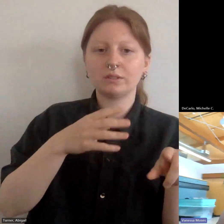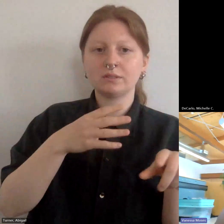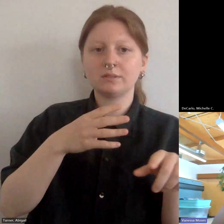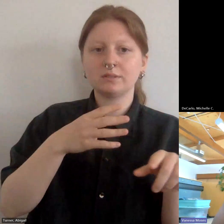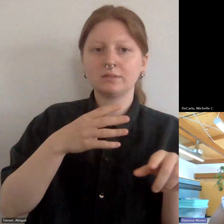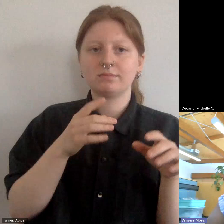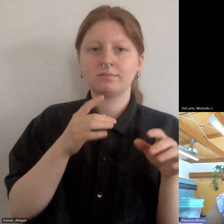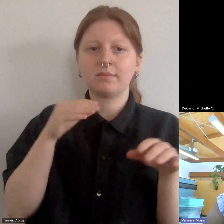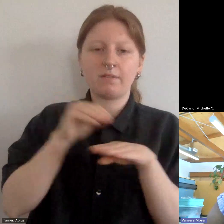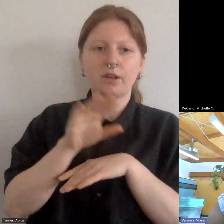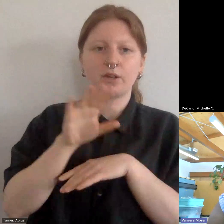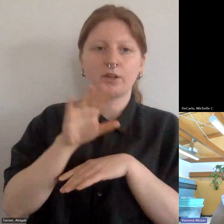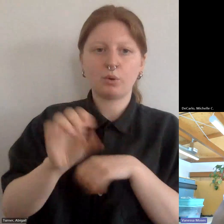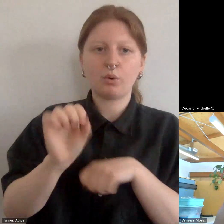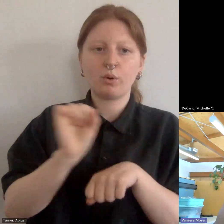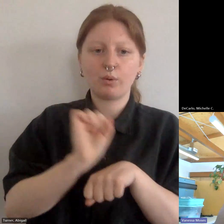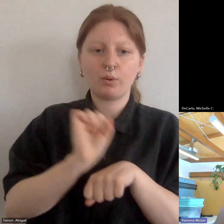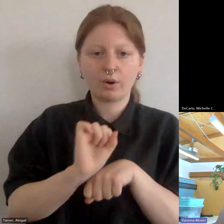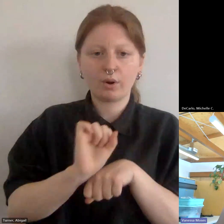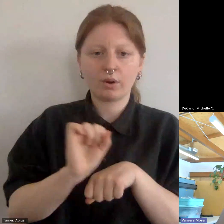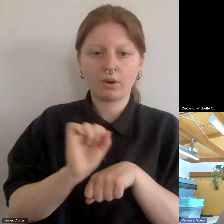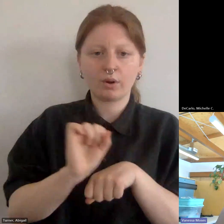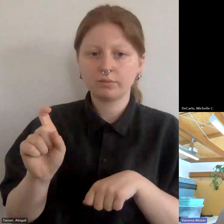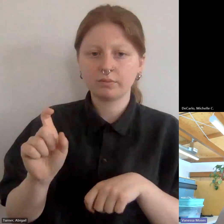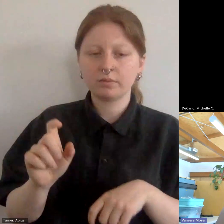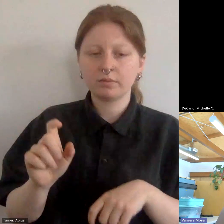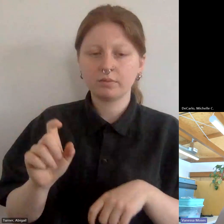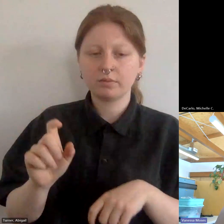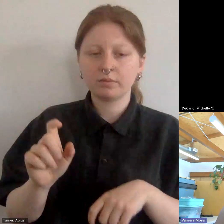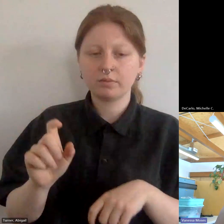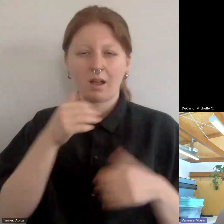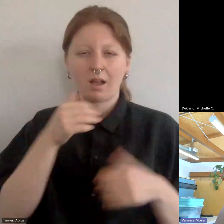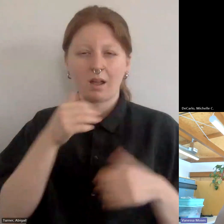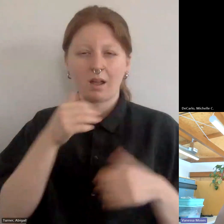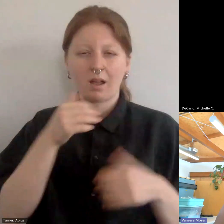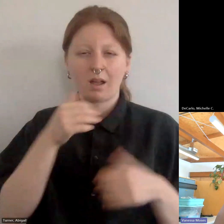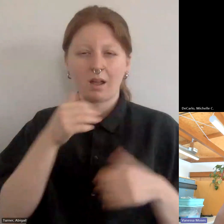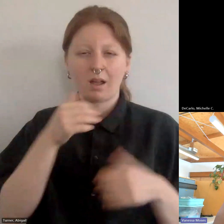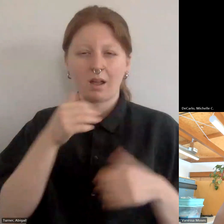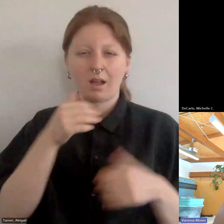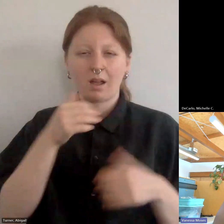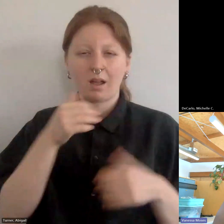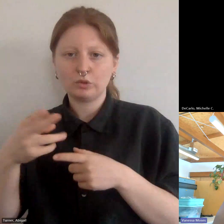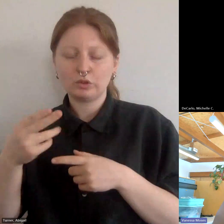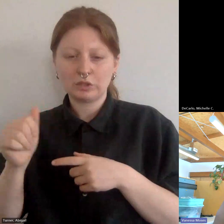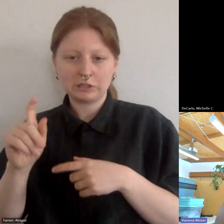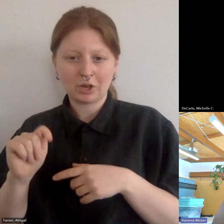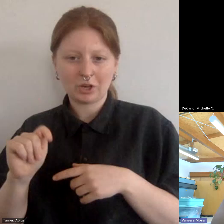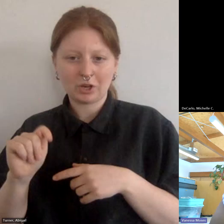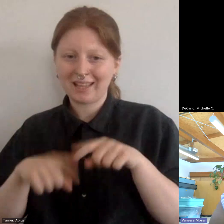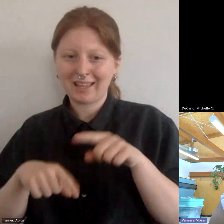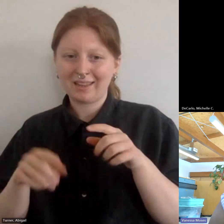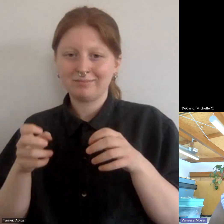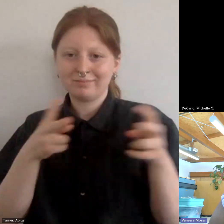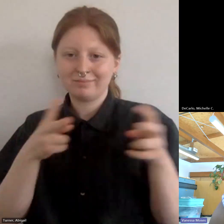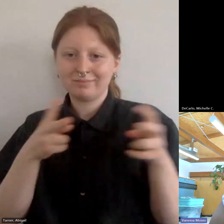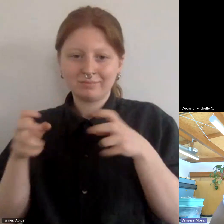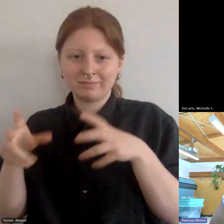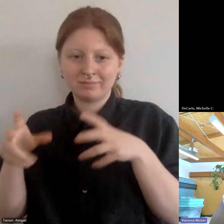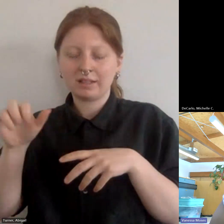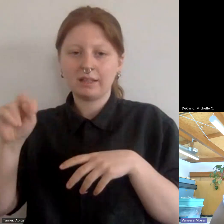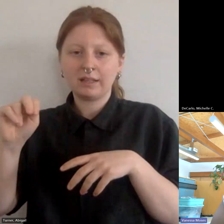So I don't have access to says I'm not a member of the chat, so I can't drop that link. But what was the question